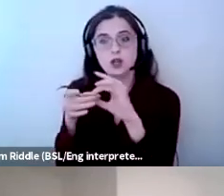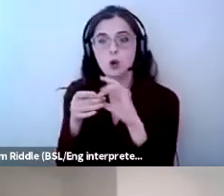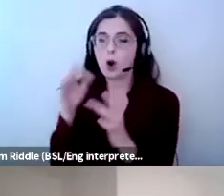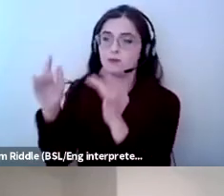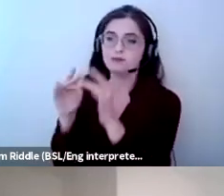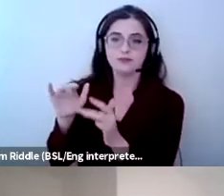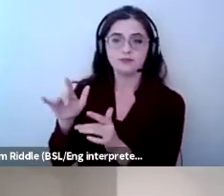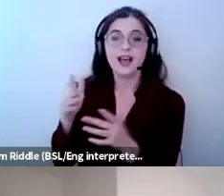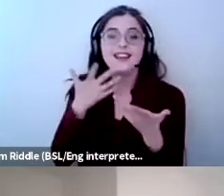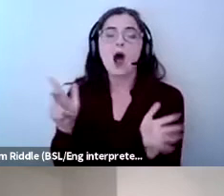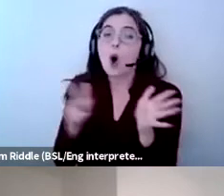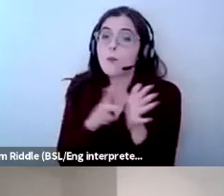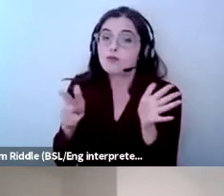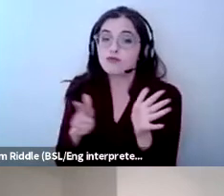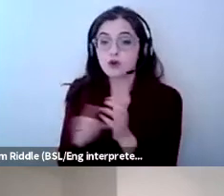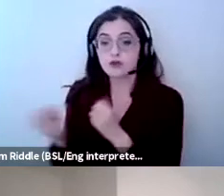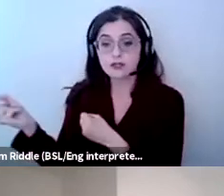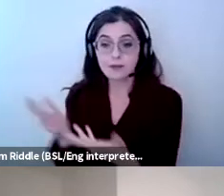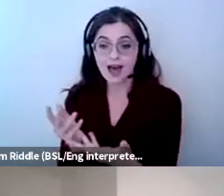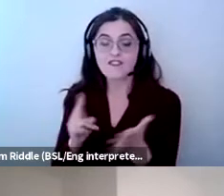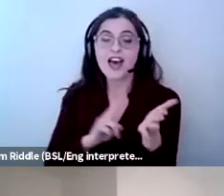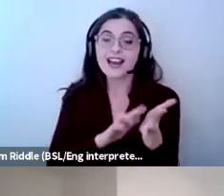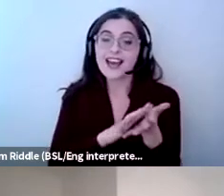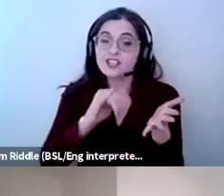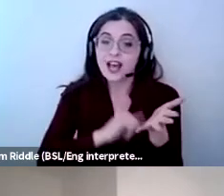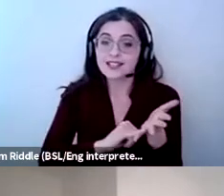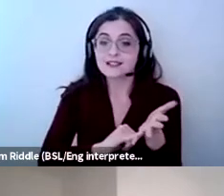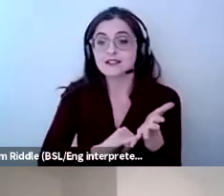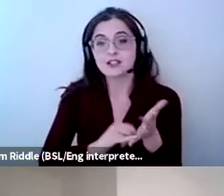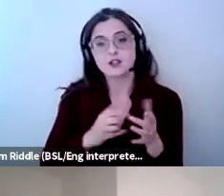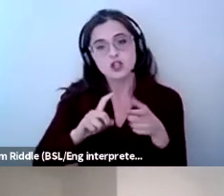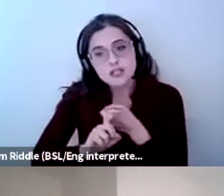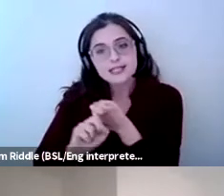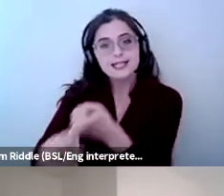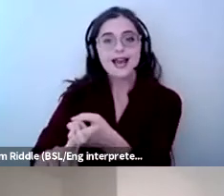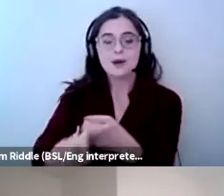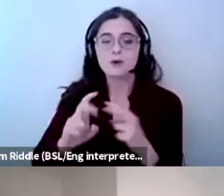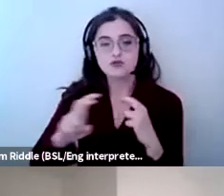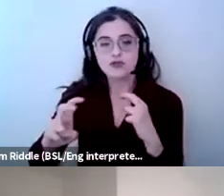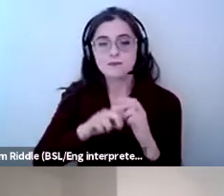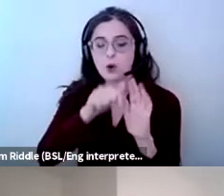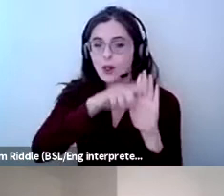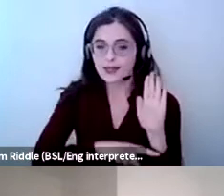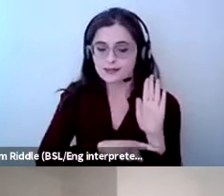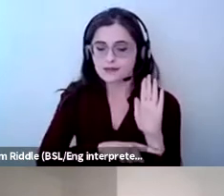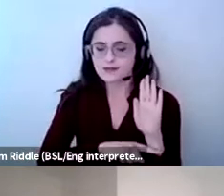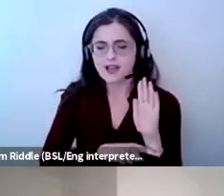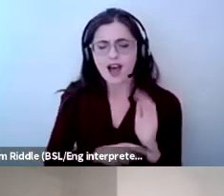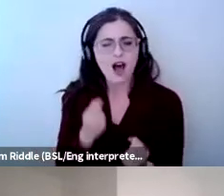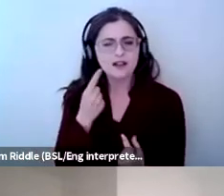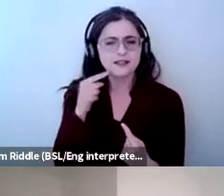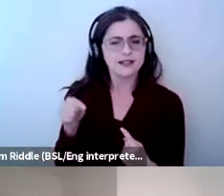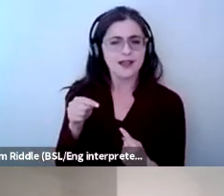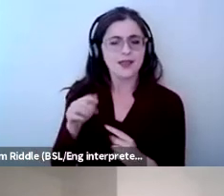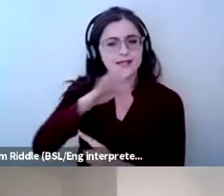approved supplier on the NHS's sustainable transport list. I understand that Climate Action Preston is exploring